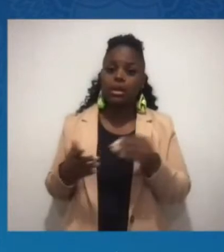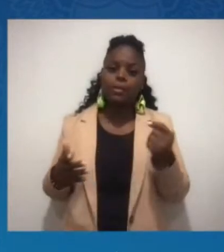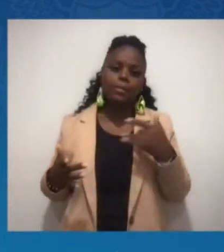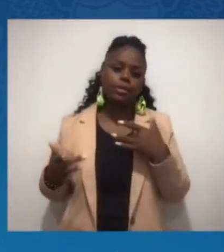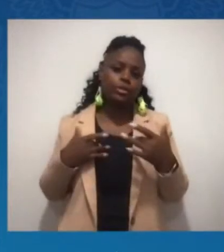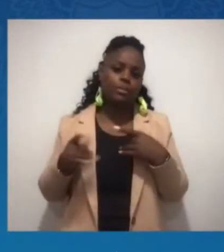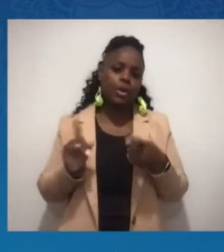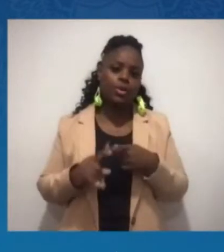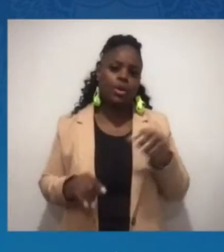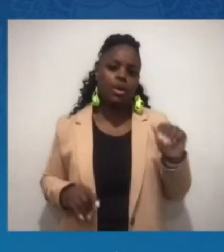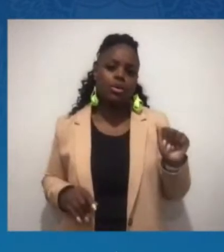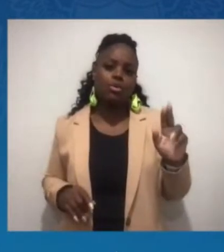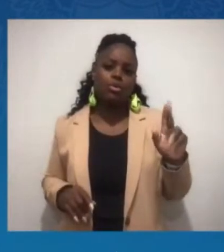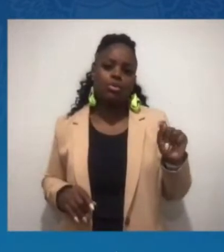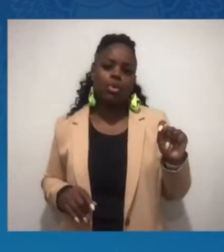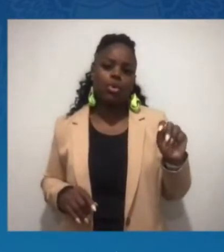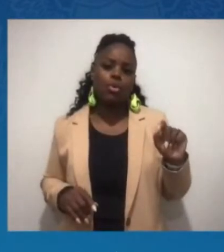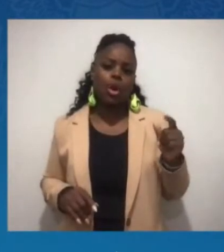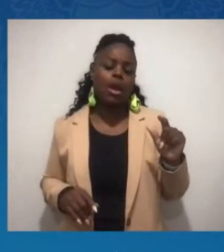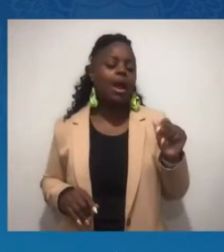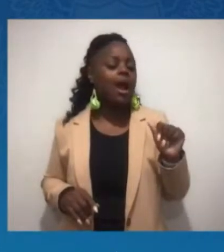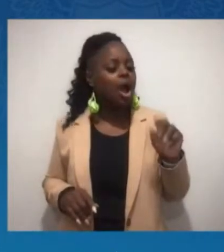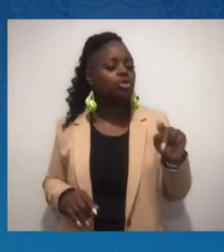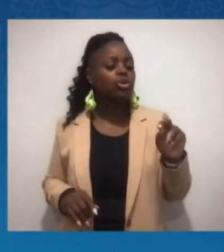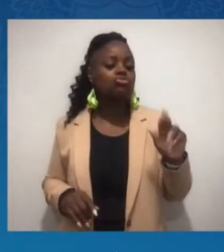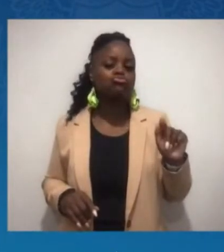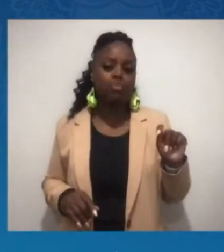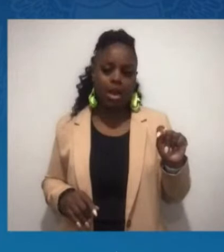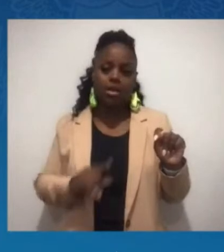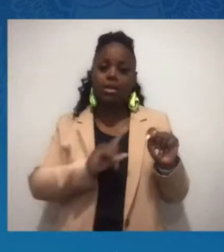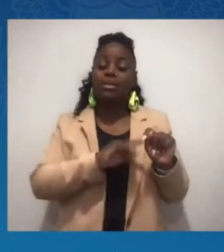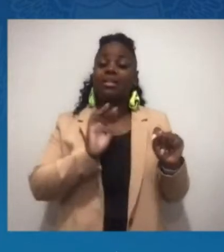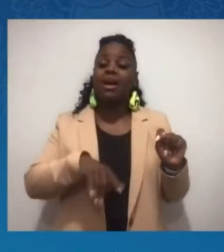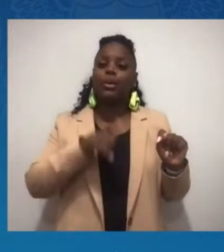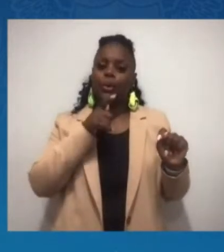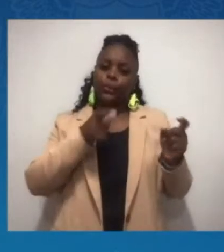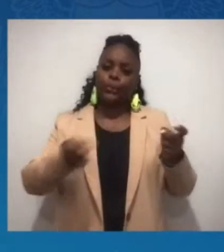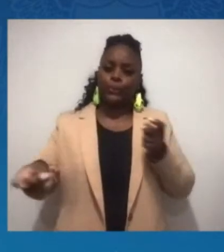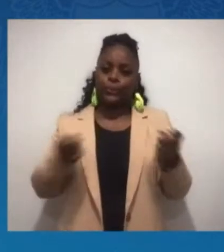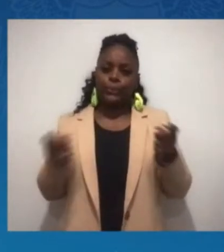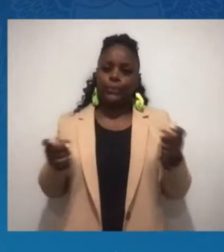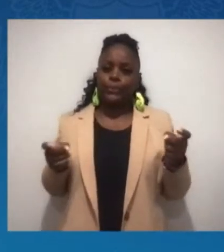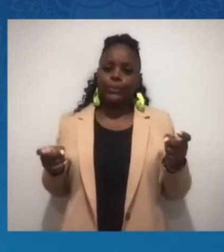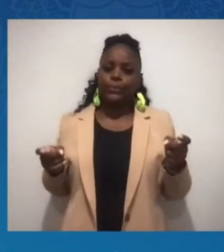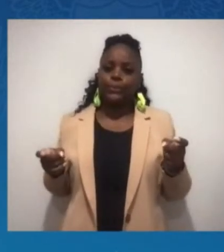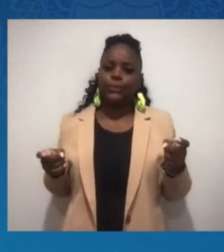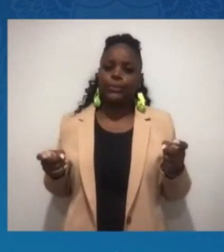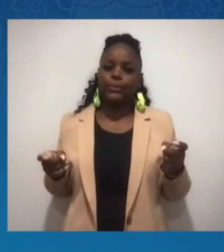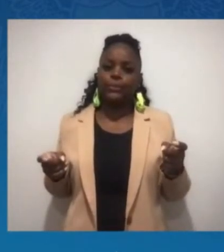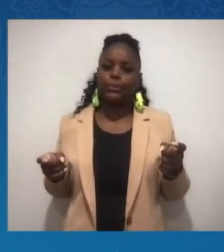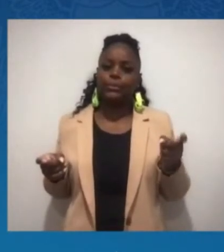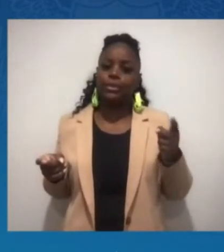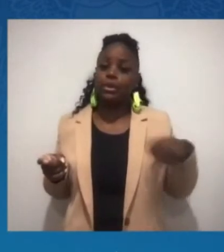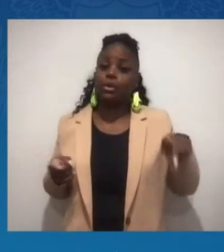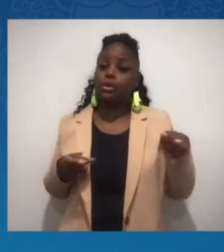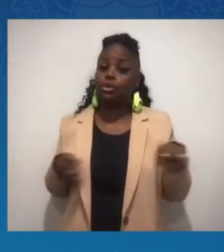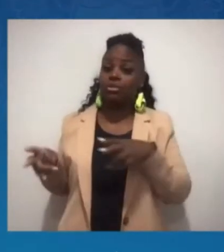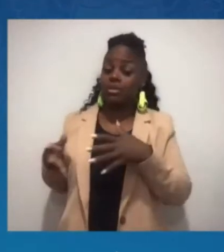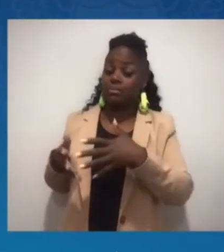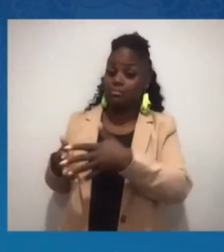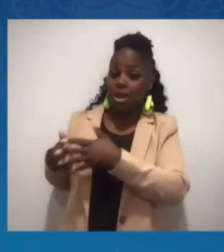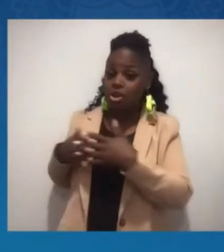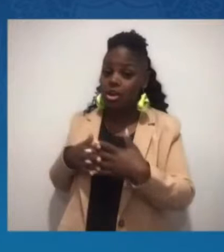will look at their population and say, you want to talk about this being the standard? This is where we should